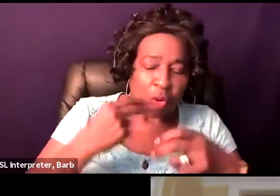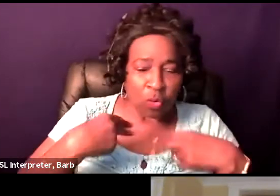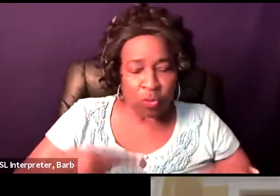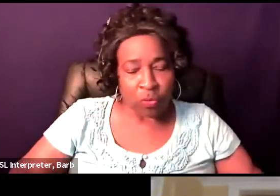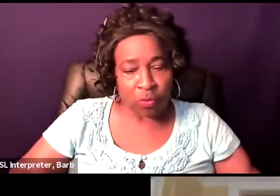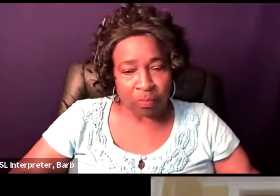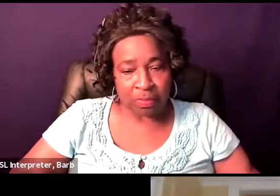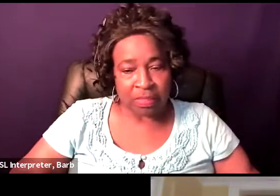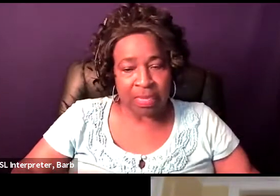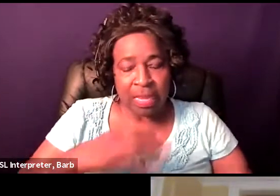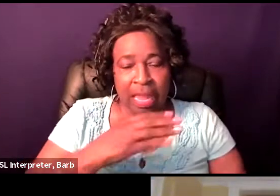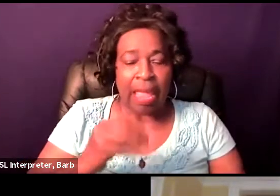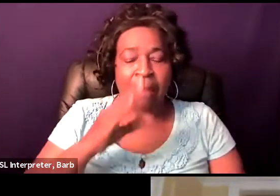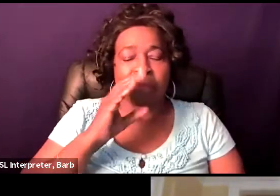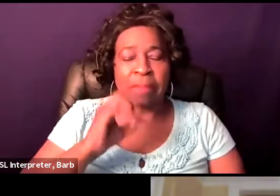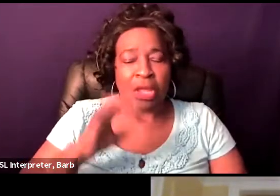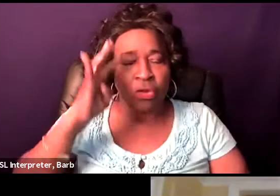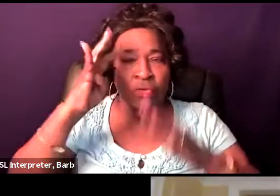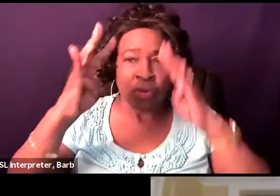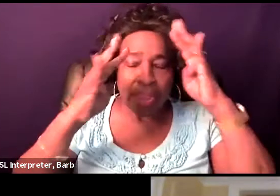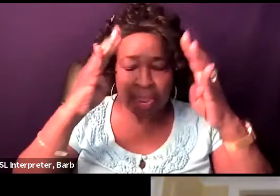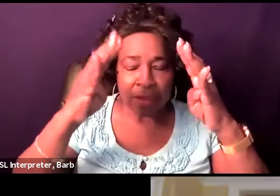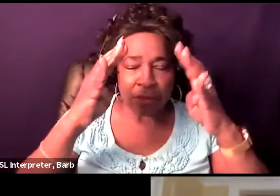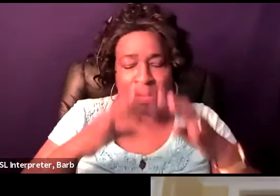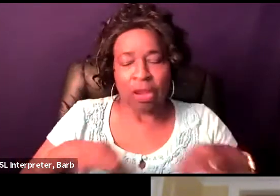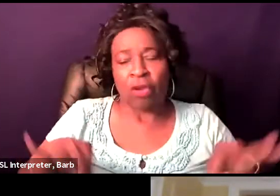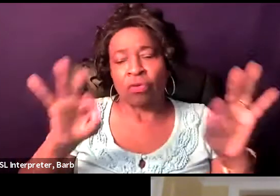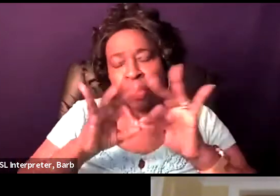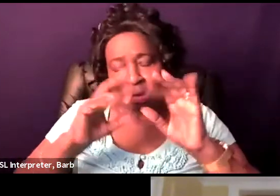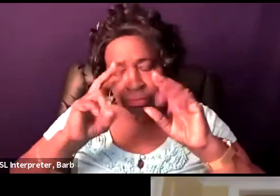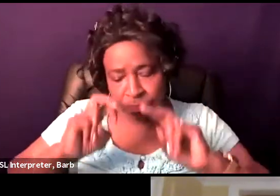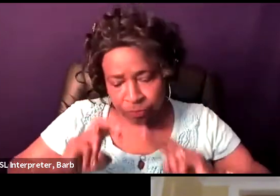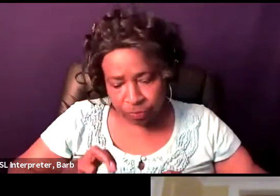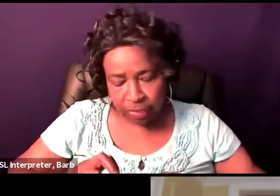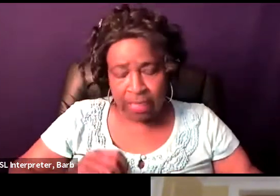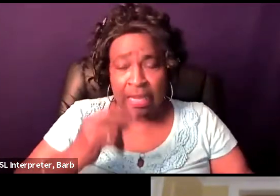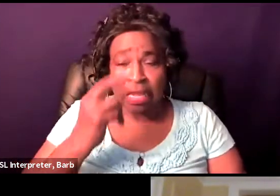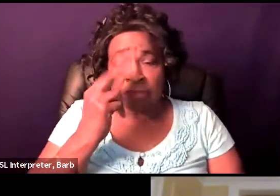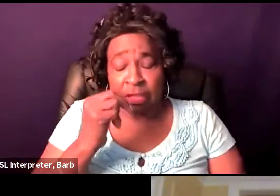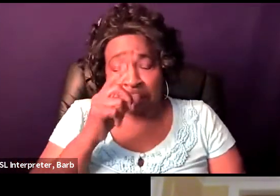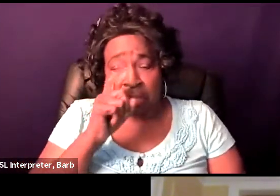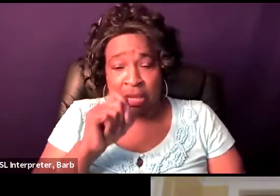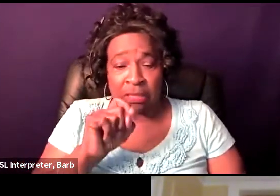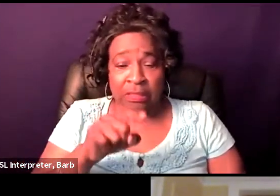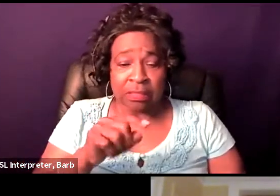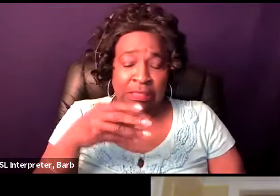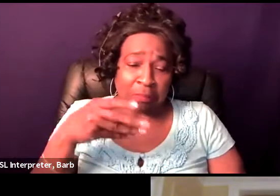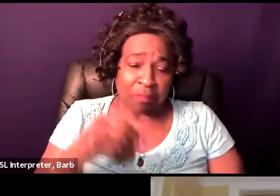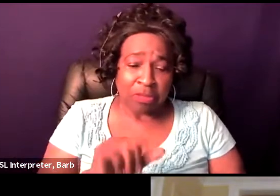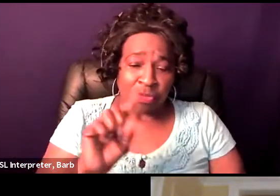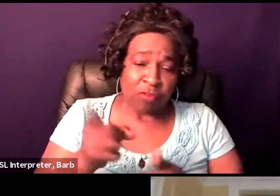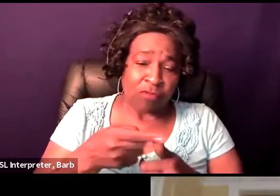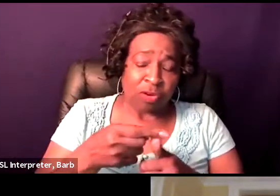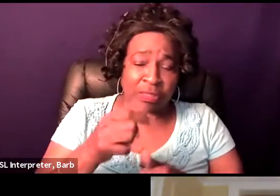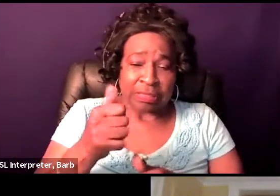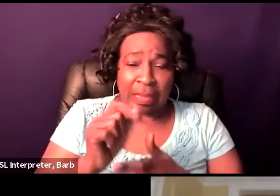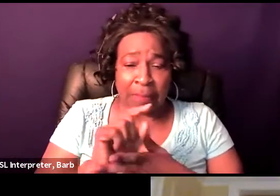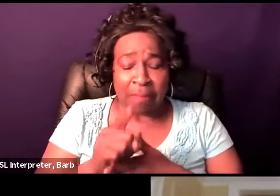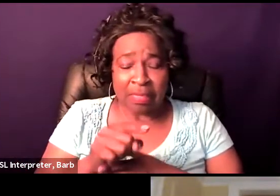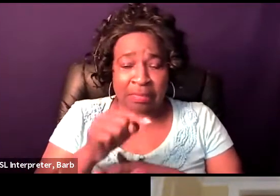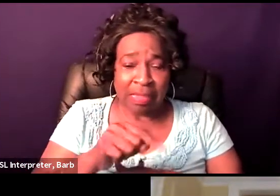question and be creative and critical and all of the things. And it's funny because she spent like the first 10 minutes of the live being